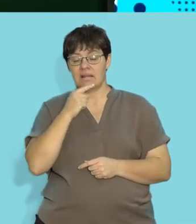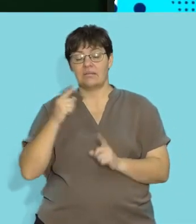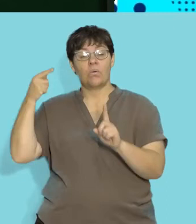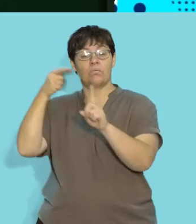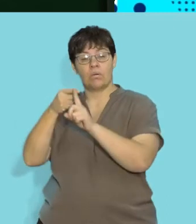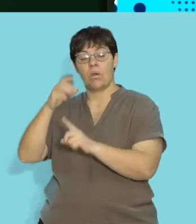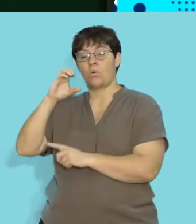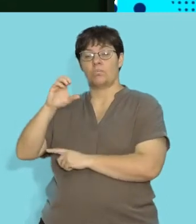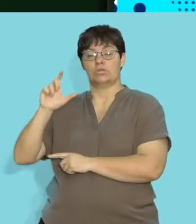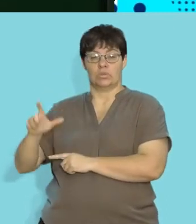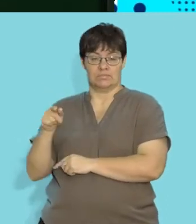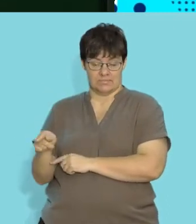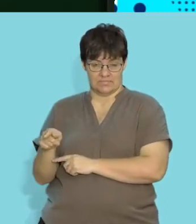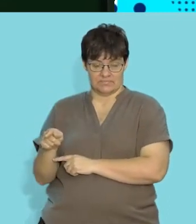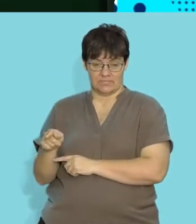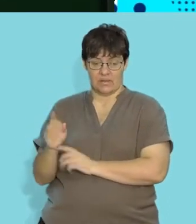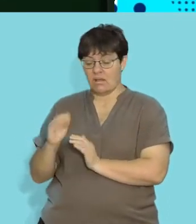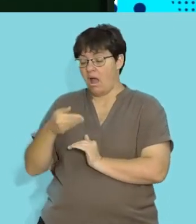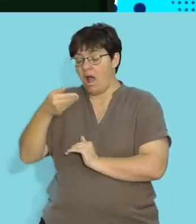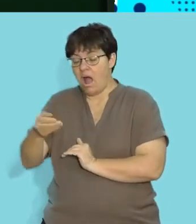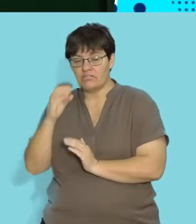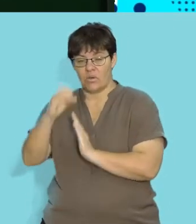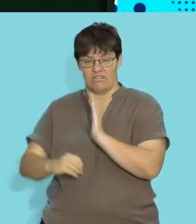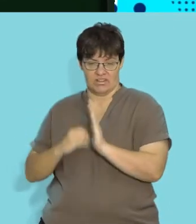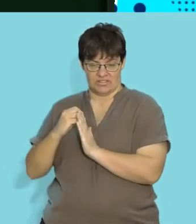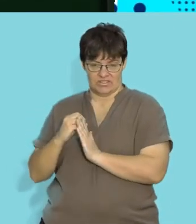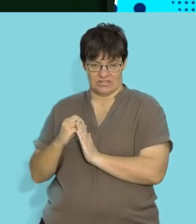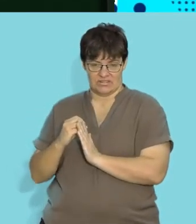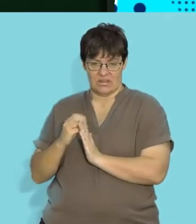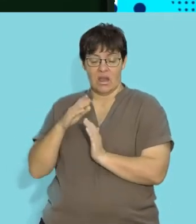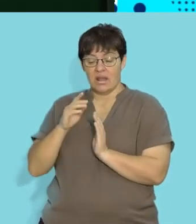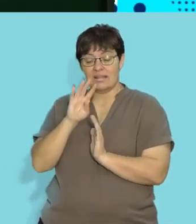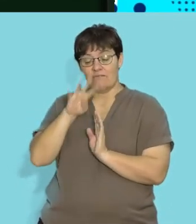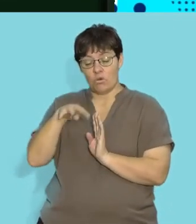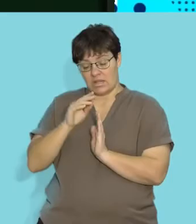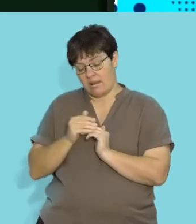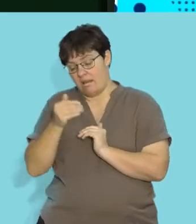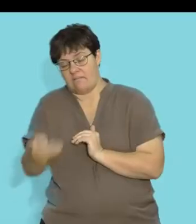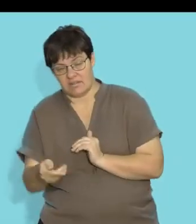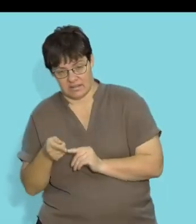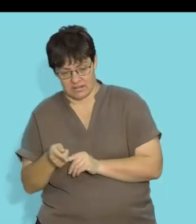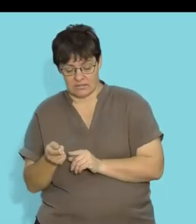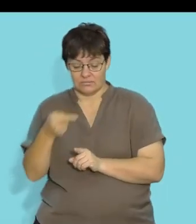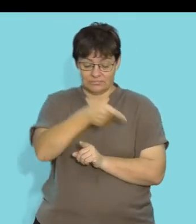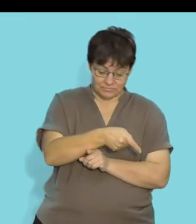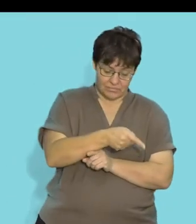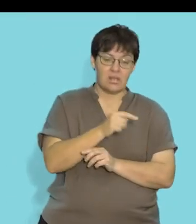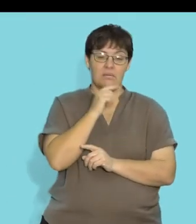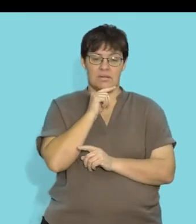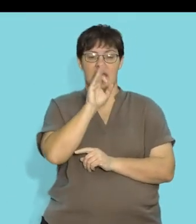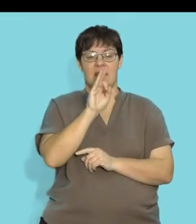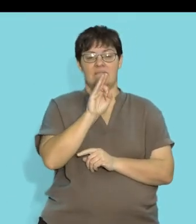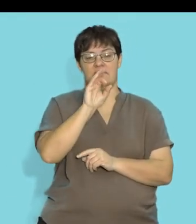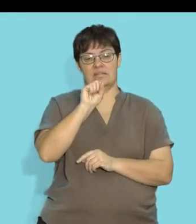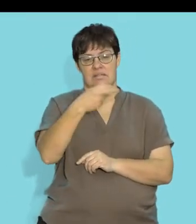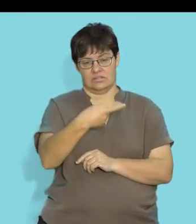the corpus luteum, which obviously develops post-ovulation. So that would be after day 14. So the answer to this question